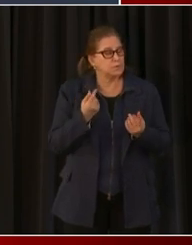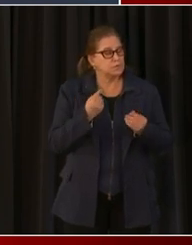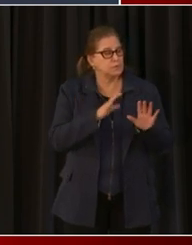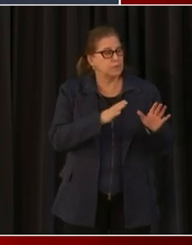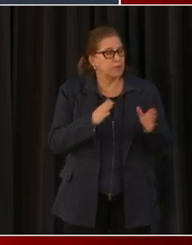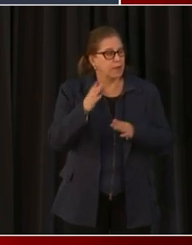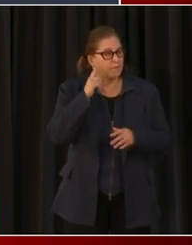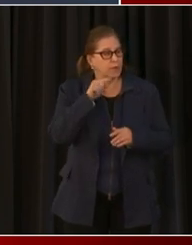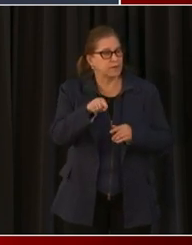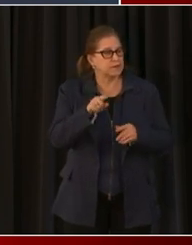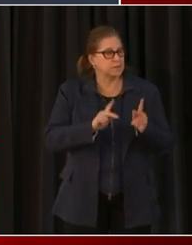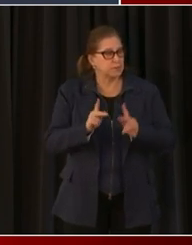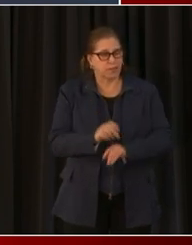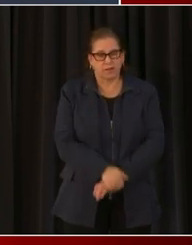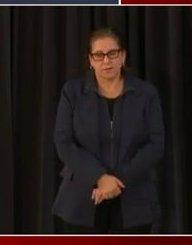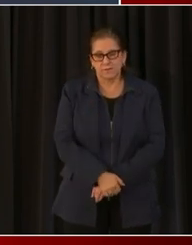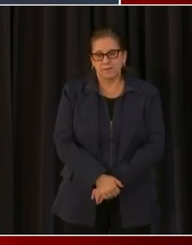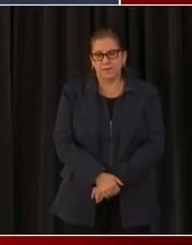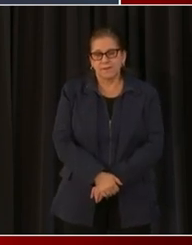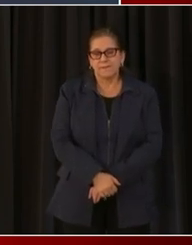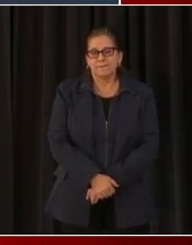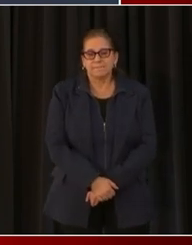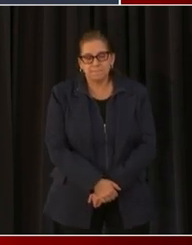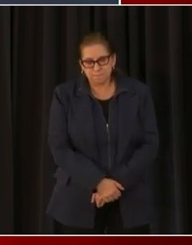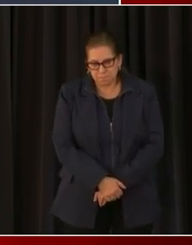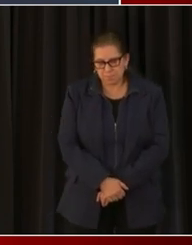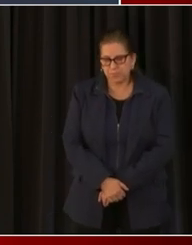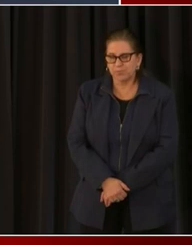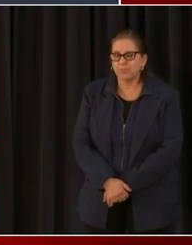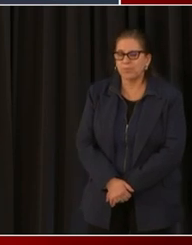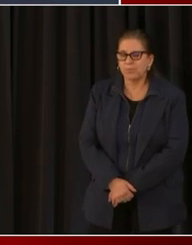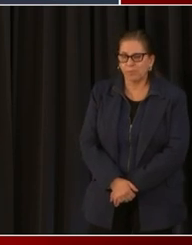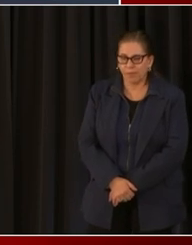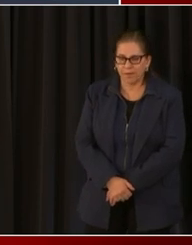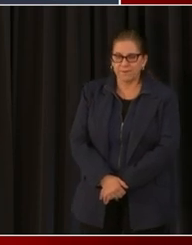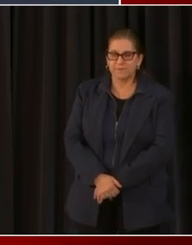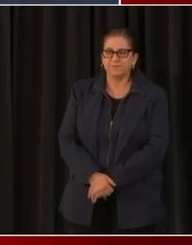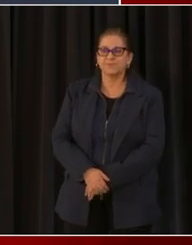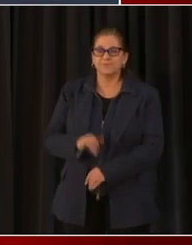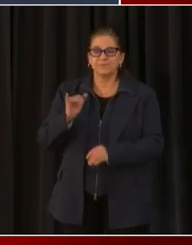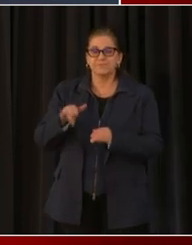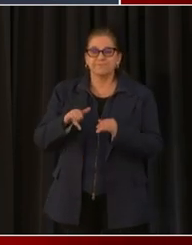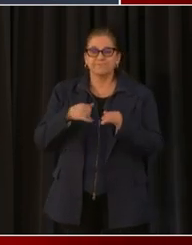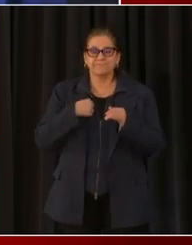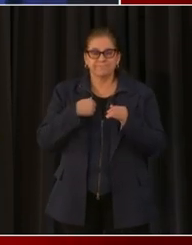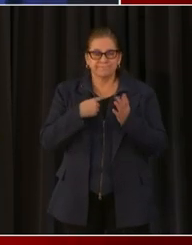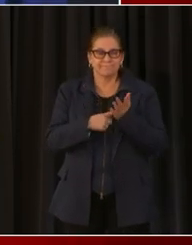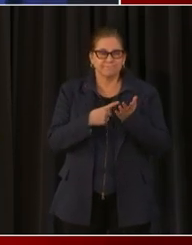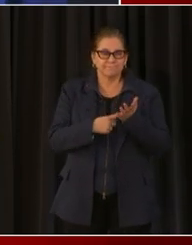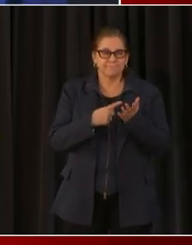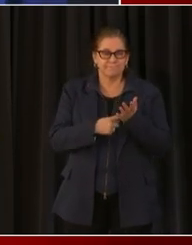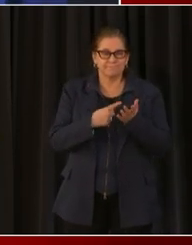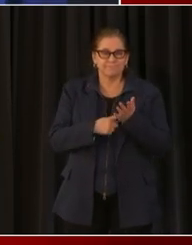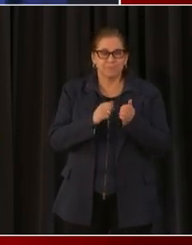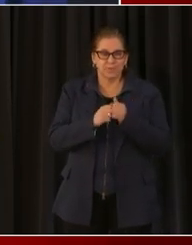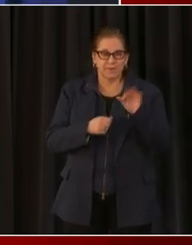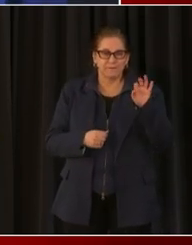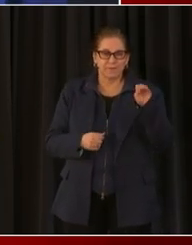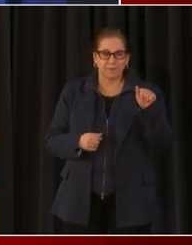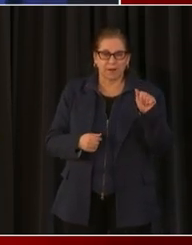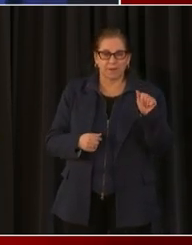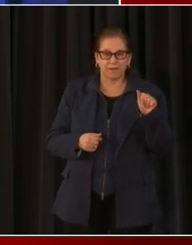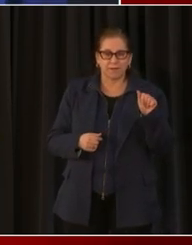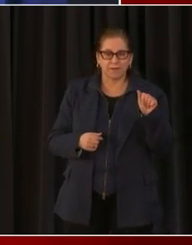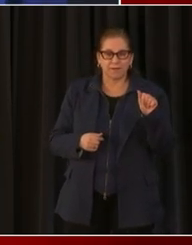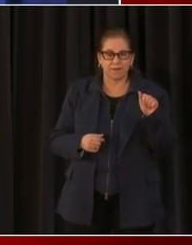workers? So we are optimistic that with some ongoing discussions with FEMA, that the request